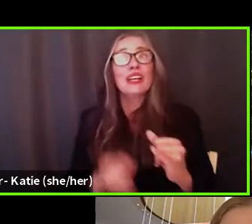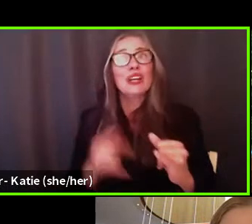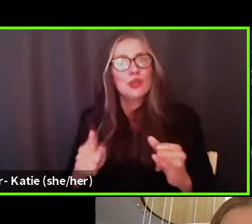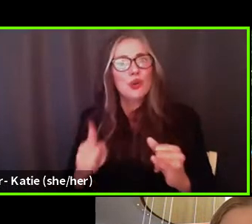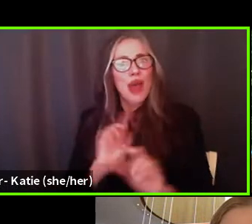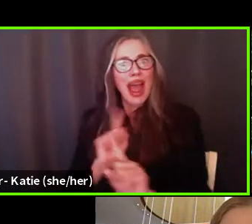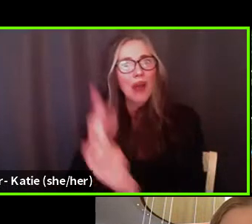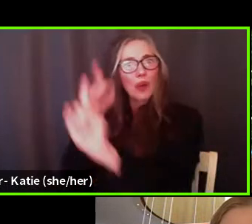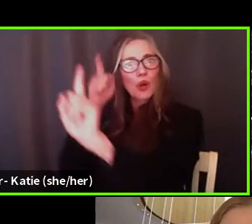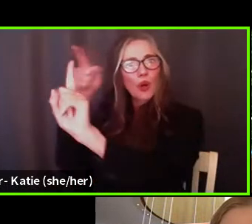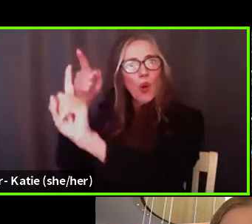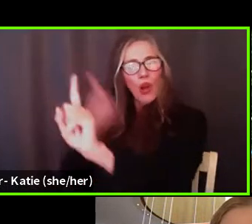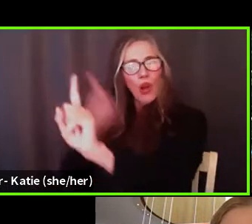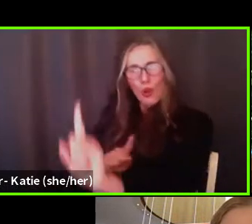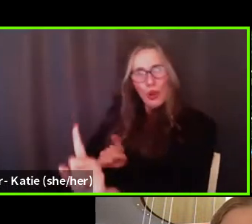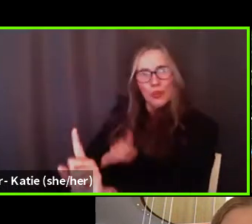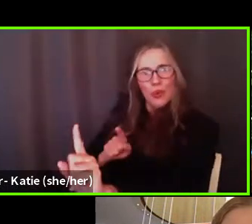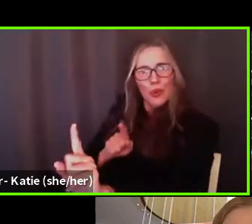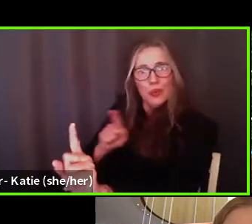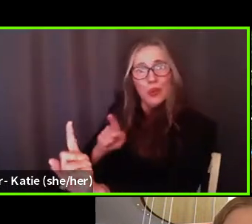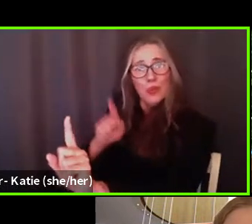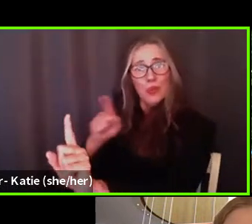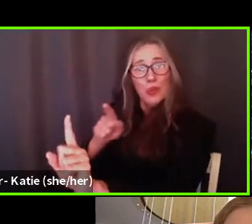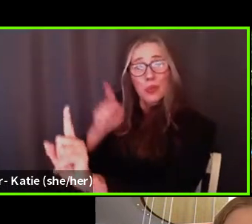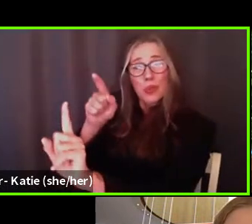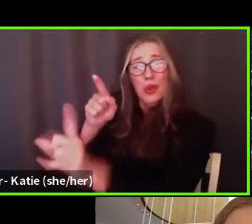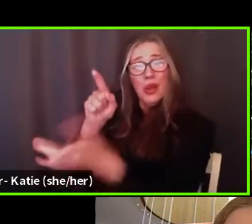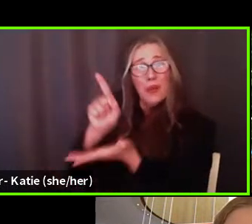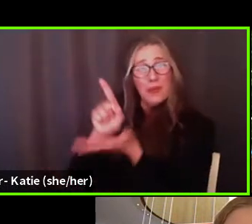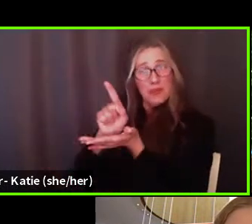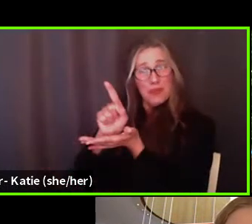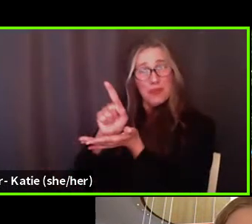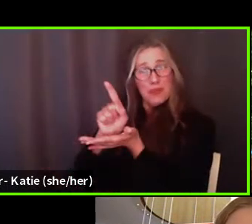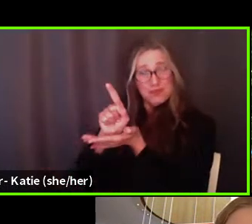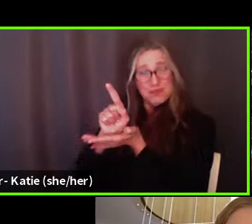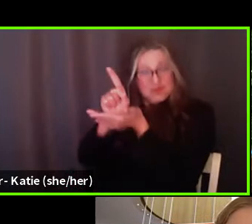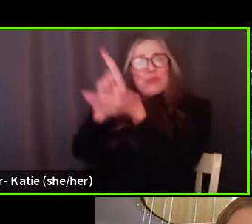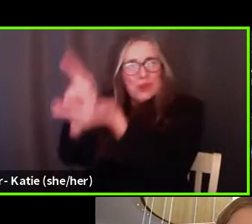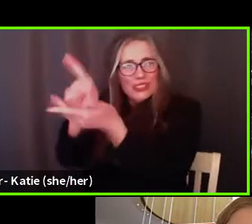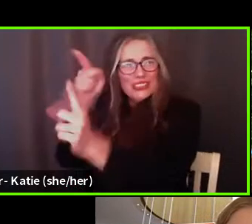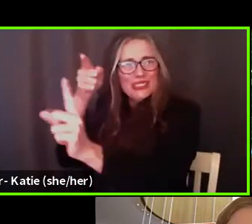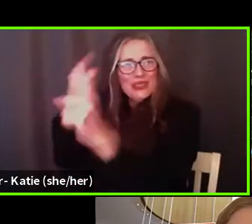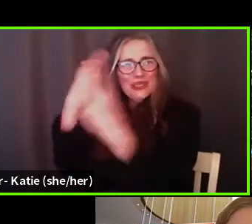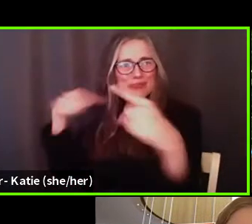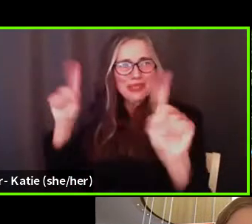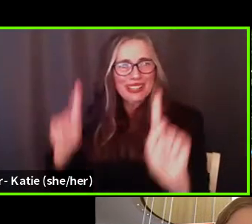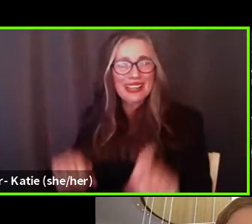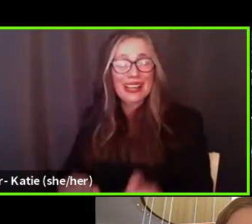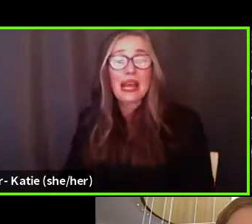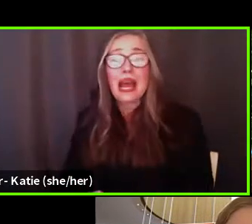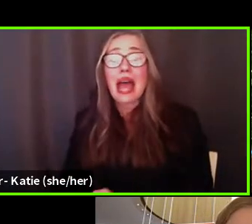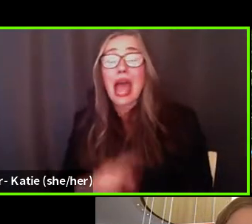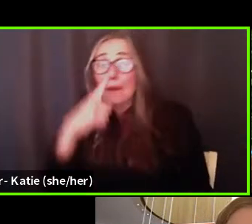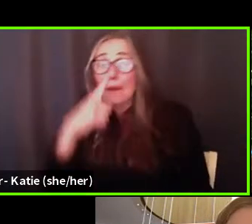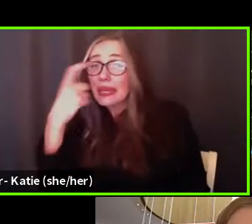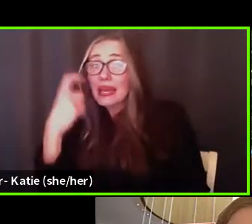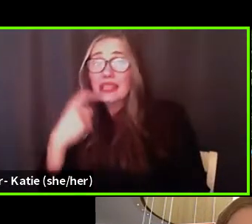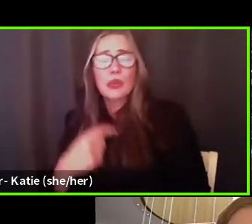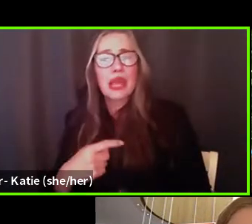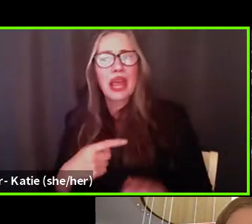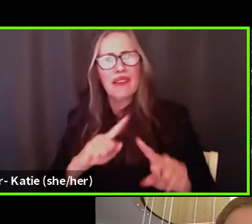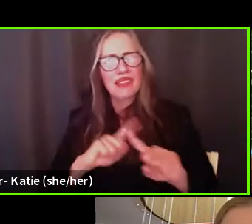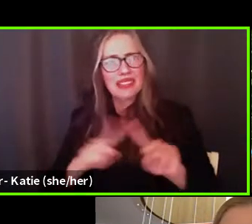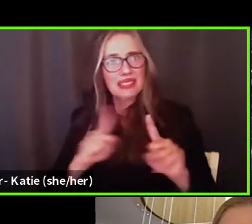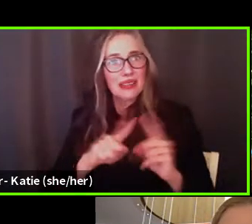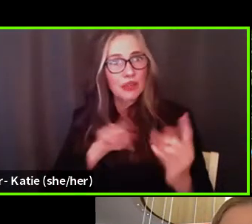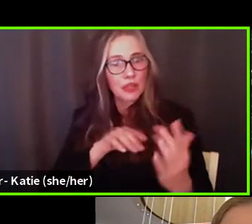we would like um and then also just to reiterate that because we have taken this multi-pronged approach with the bill